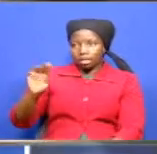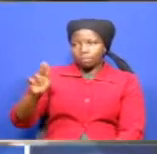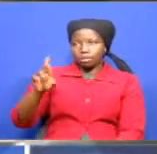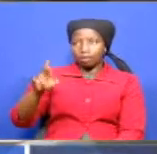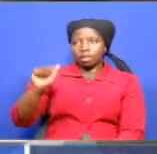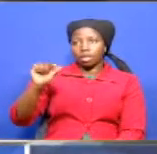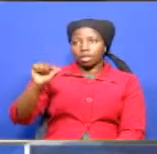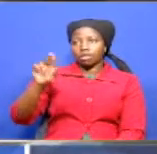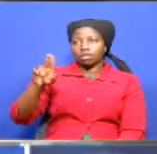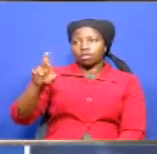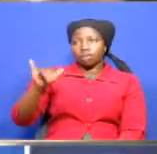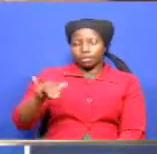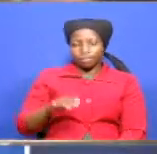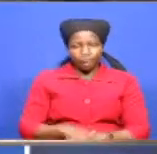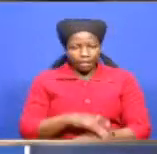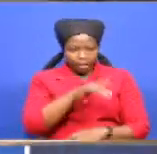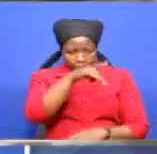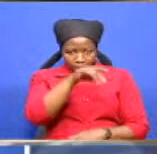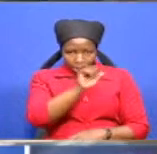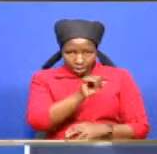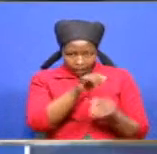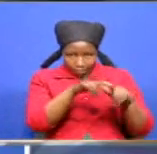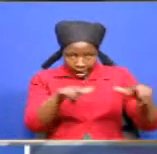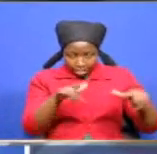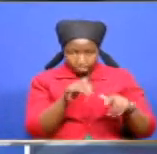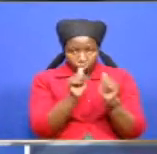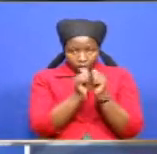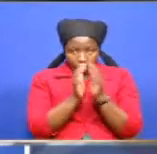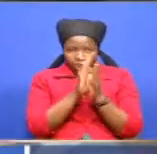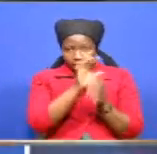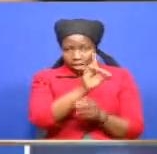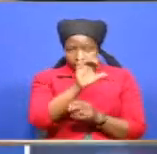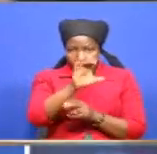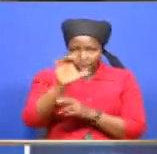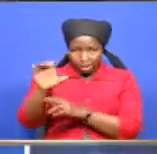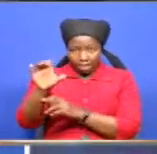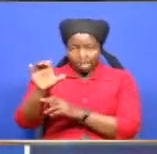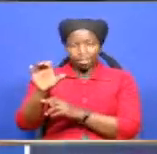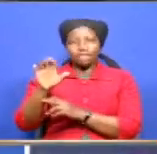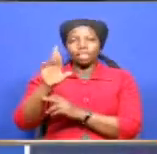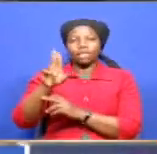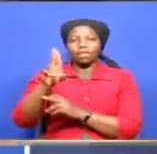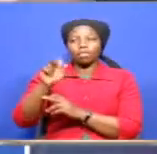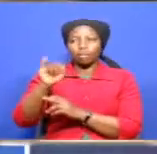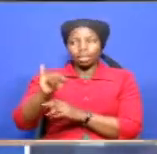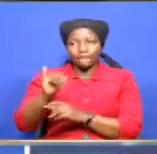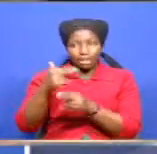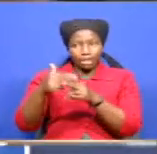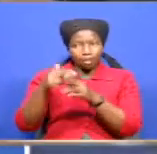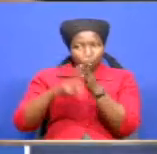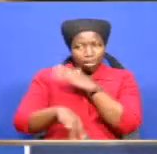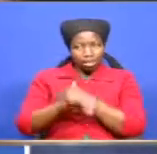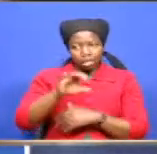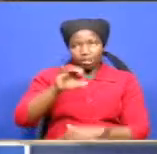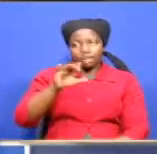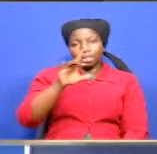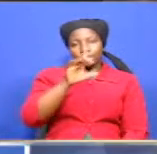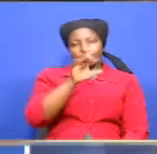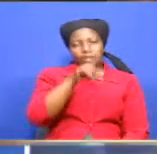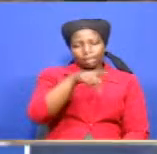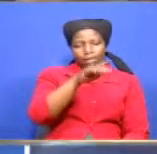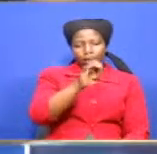PS of Land, tulikuwa na DCC Waruai, anaitwa I think Chacha, something Chacha, Daniel or Peter